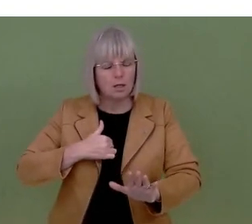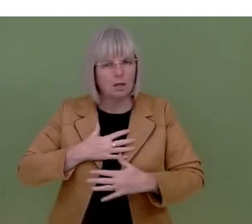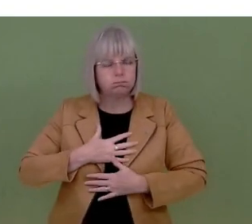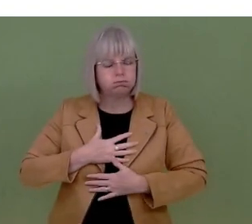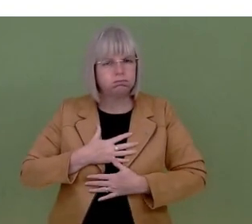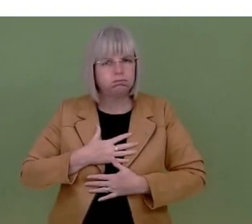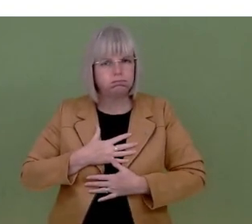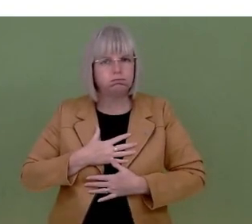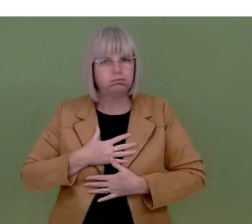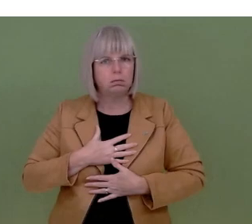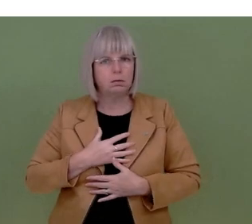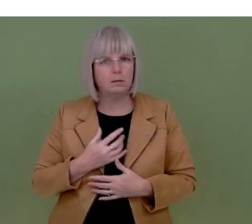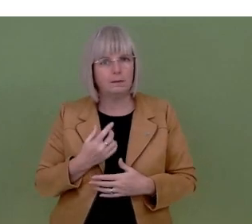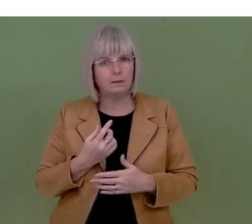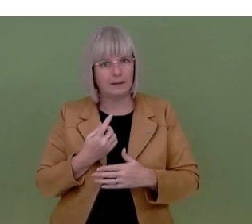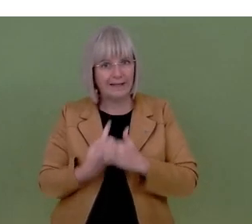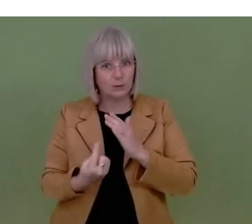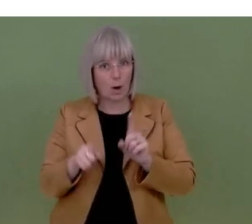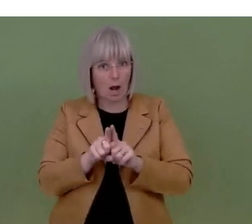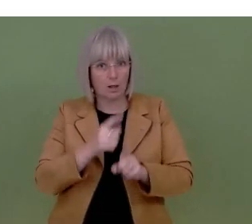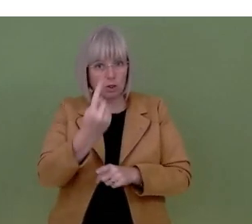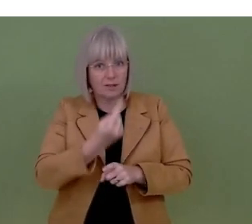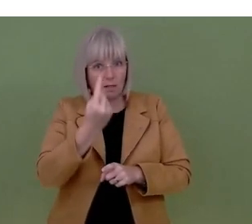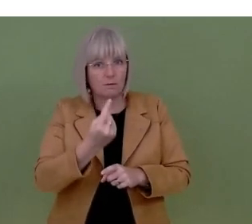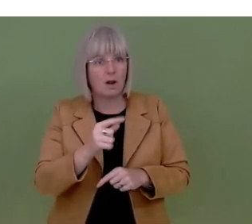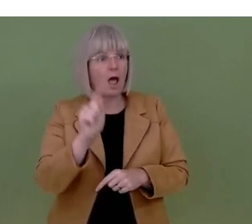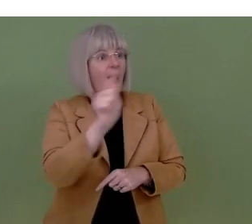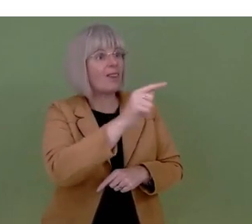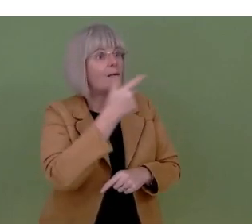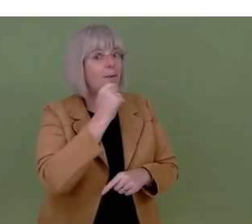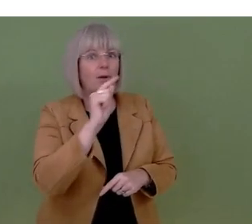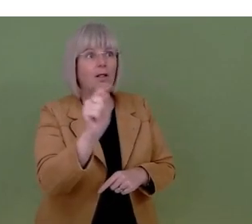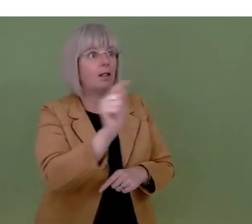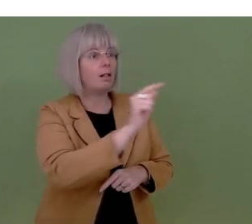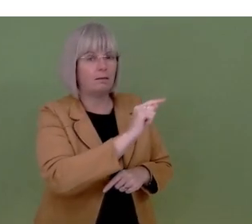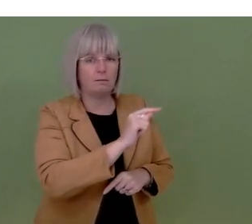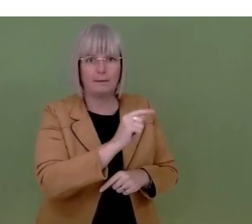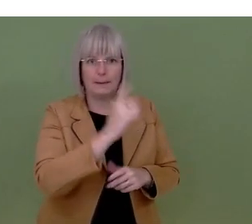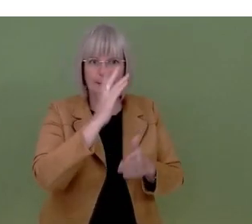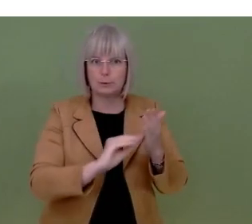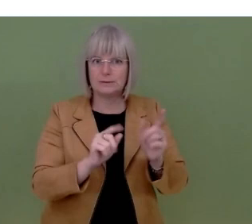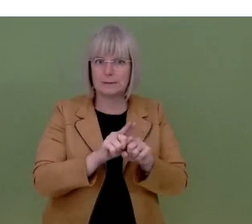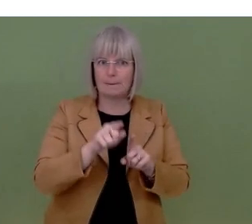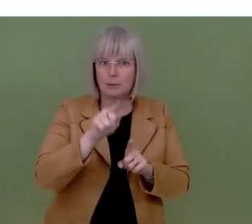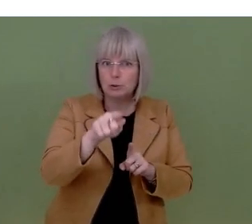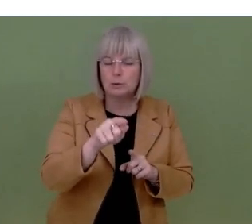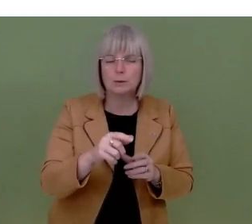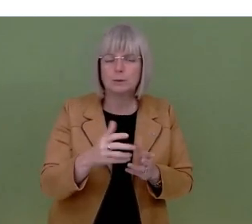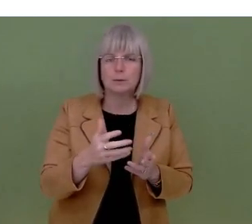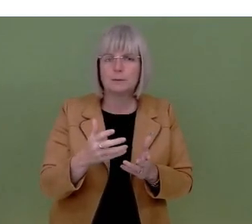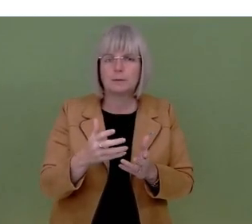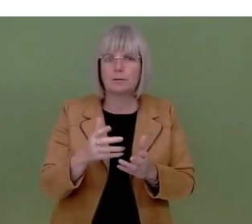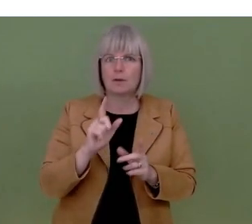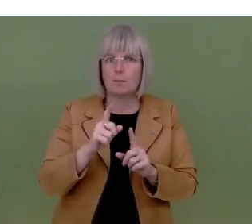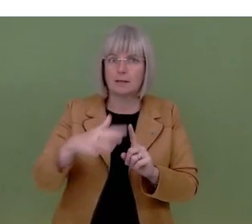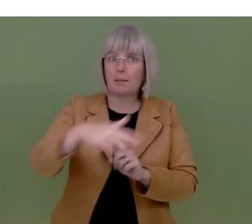individuals like yourself, other people are experiencing what you experienced within a place which we would have